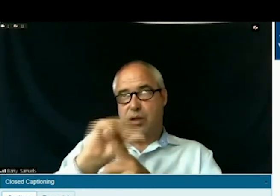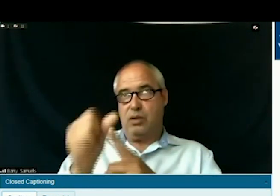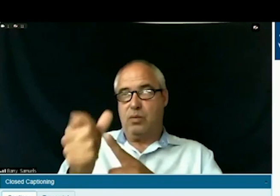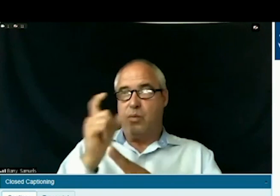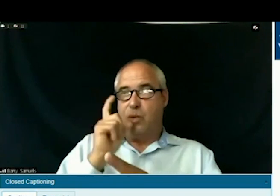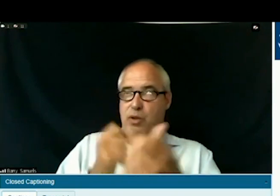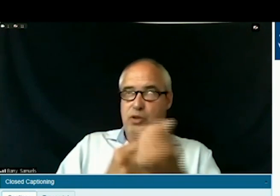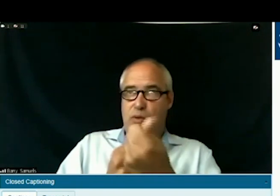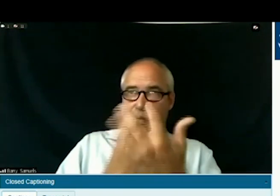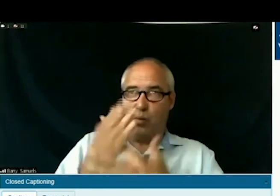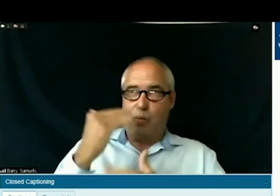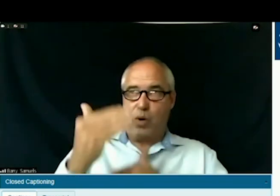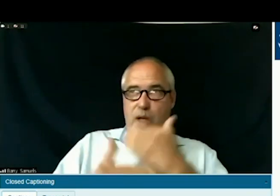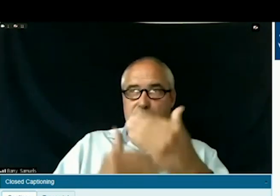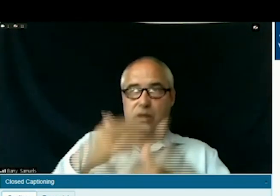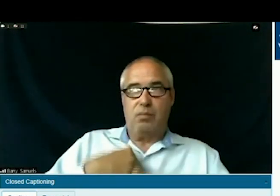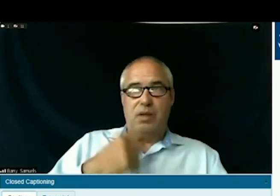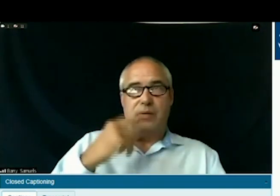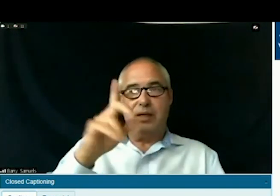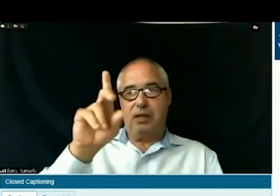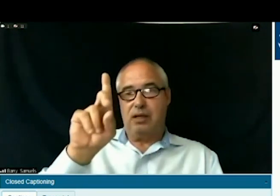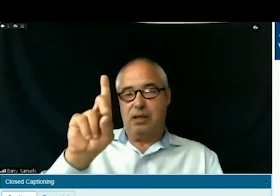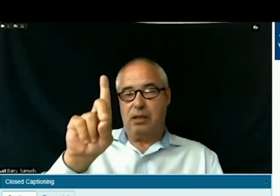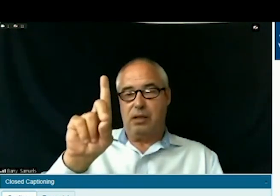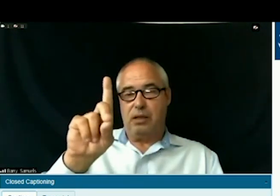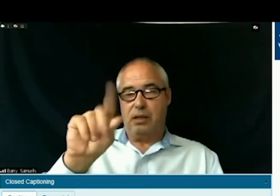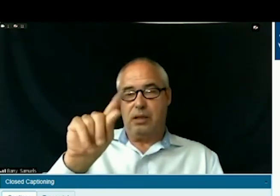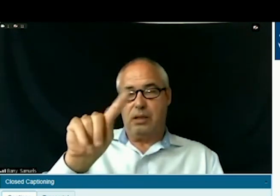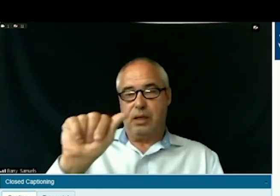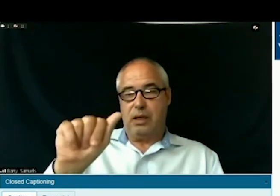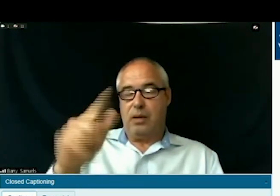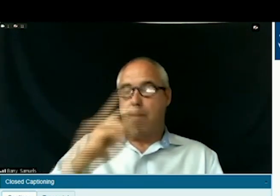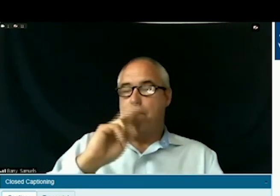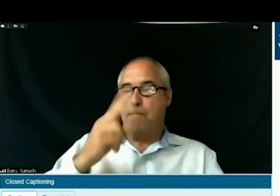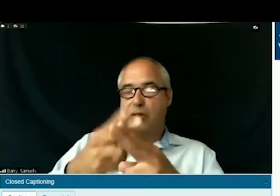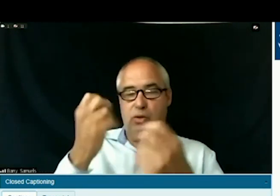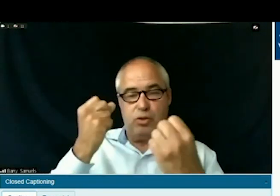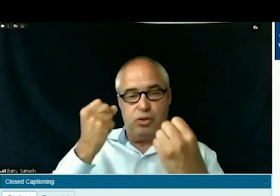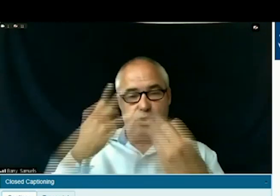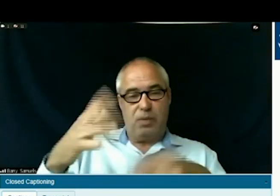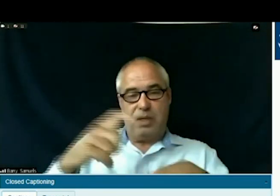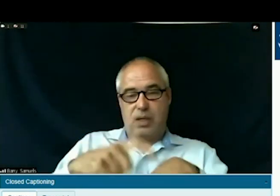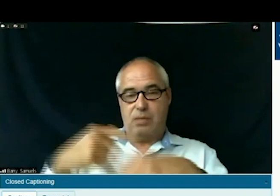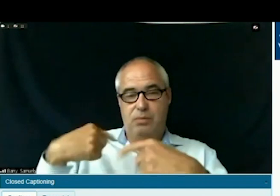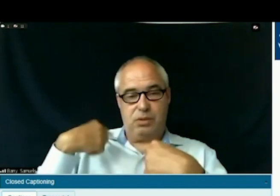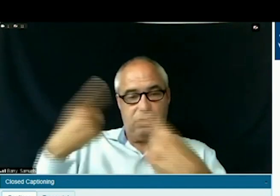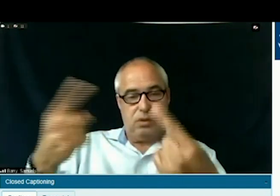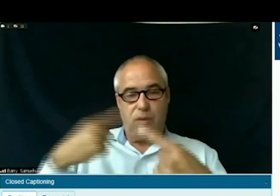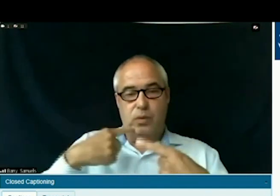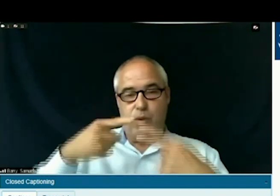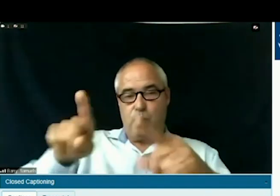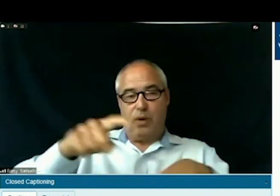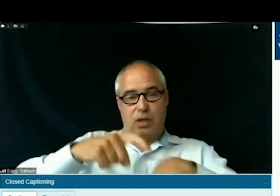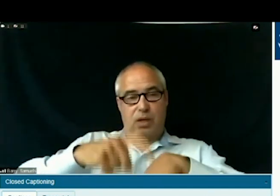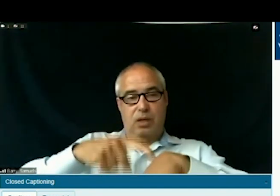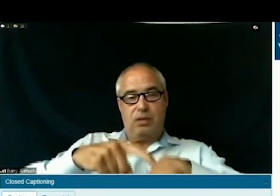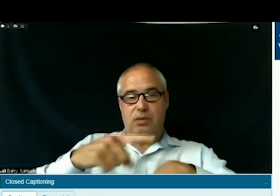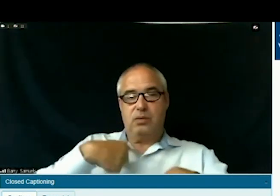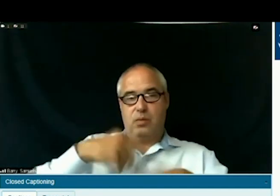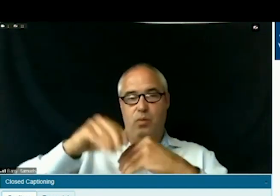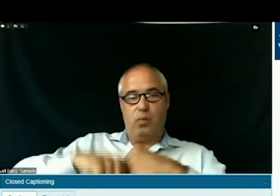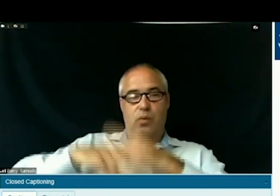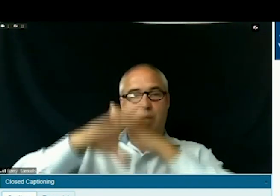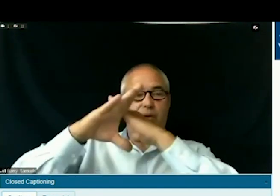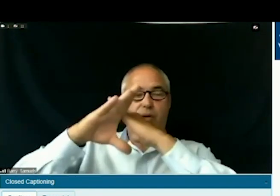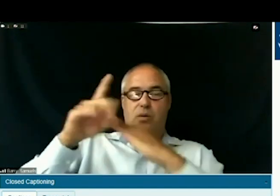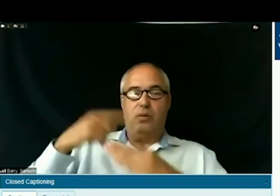processes. And I think data has been mentioned so many times that we really do need to collect the data on what people are experiencing, so we know where